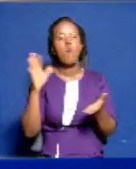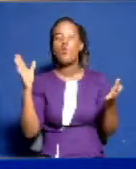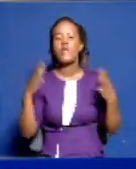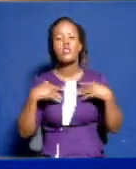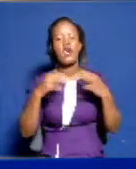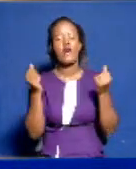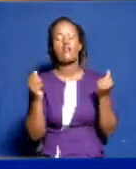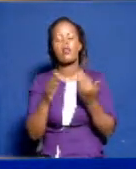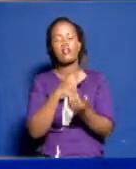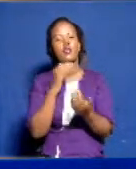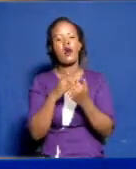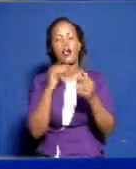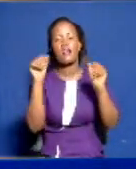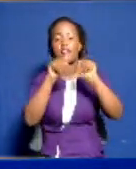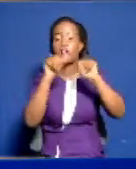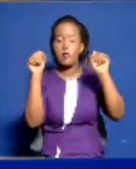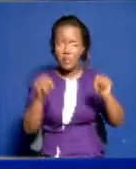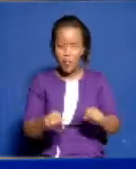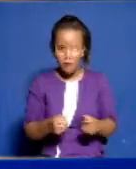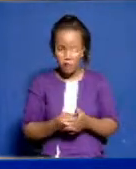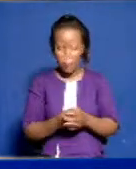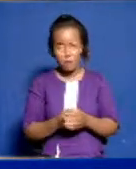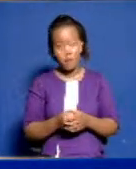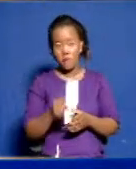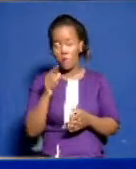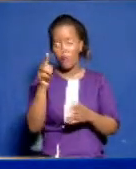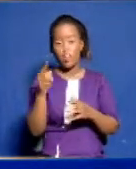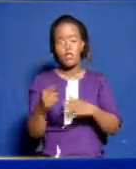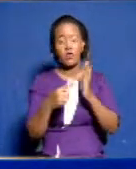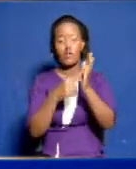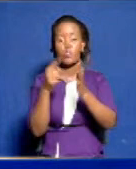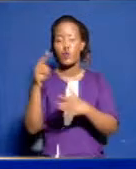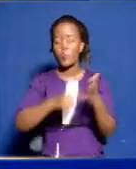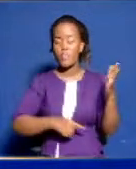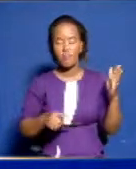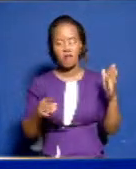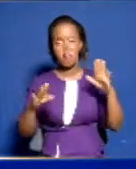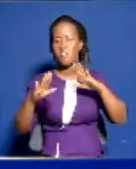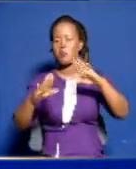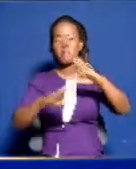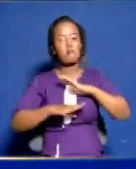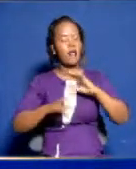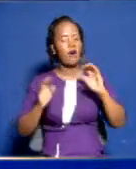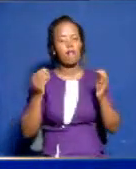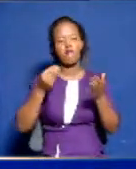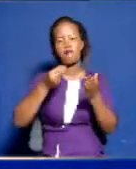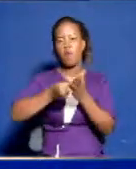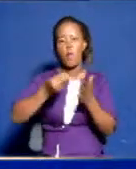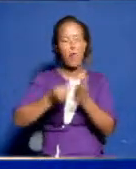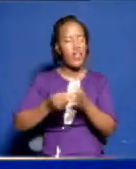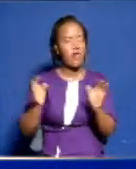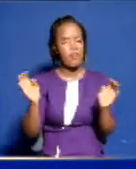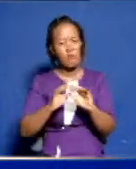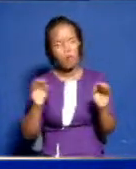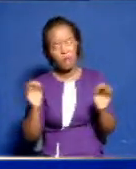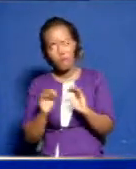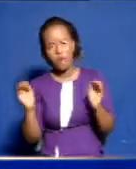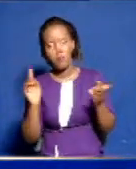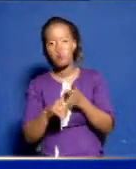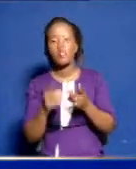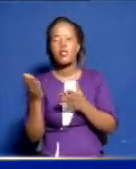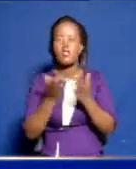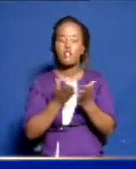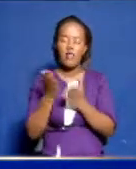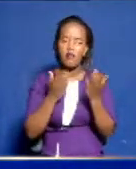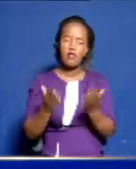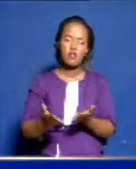systems. It has exposed deficiencies in resources, in service delivery,